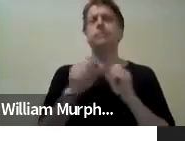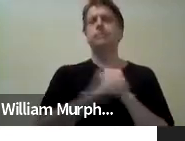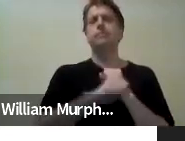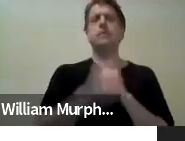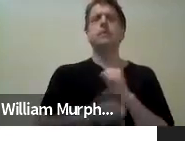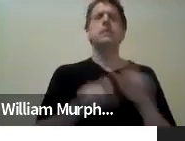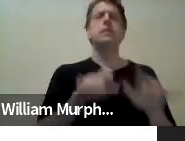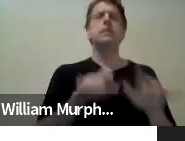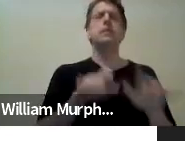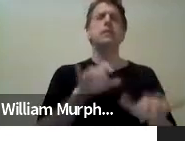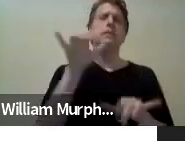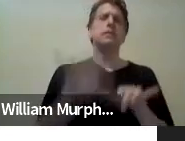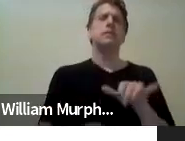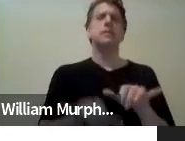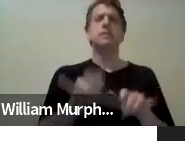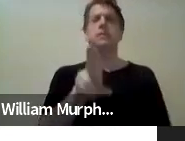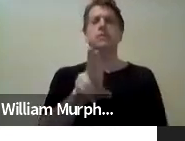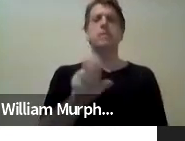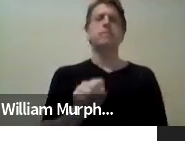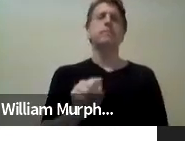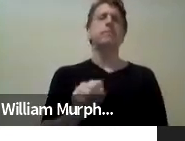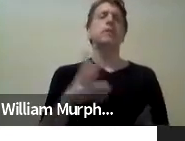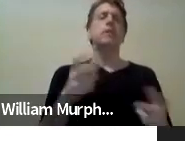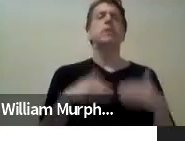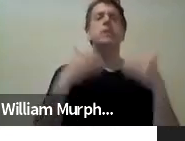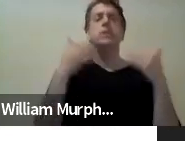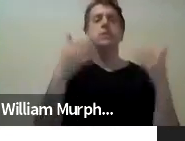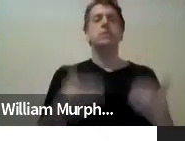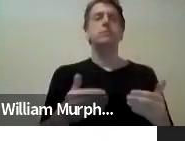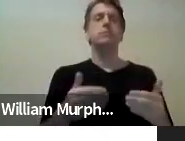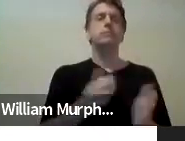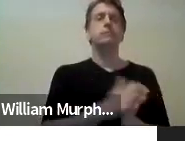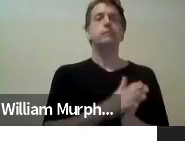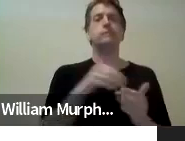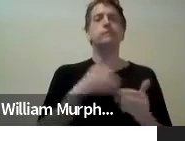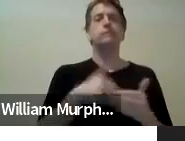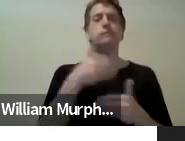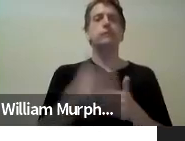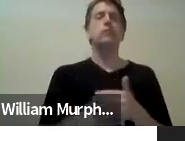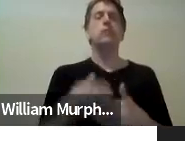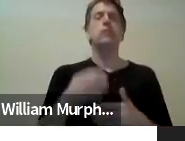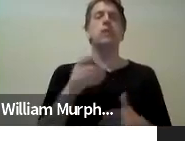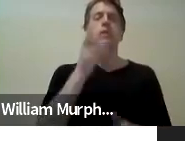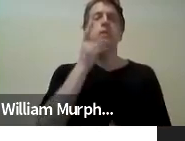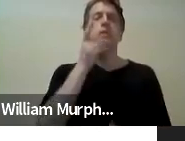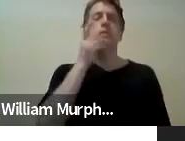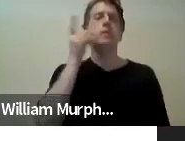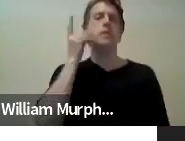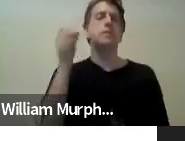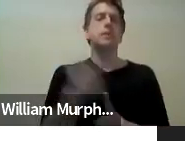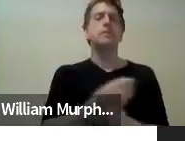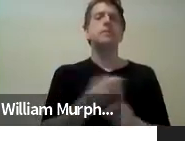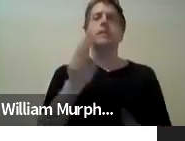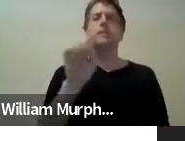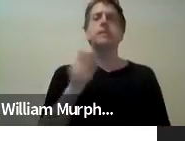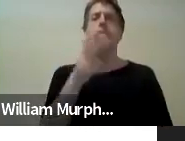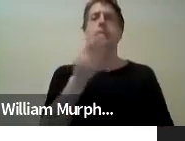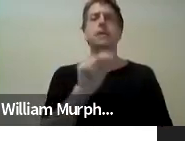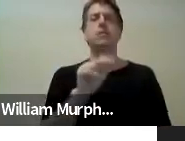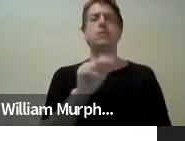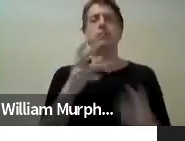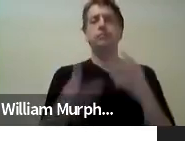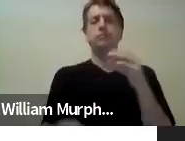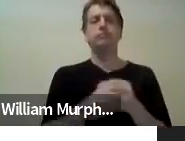the US. I do want to move on to survivors of domestic violence. Megan, did you have anything to add to this slide,